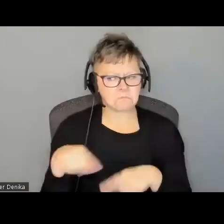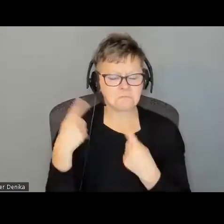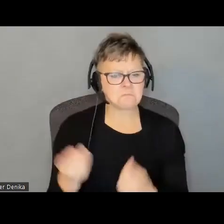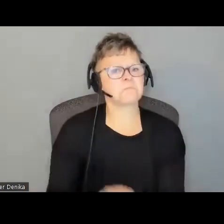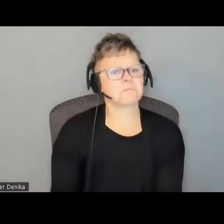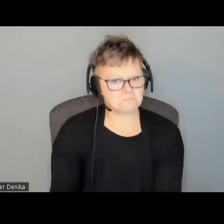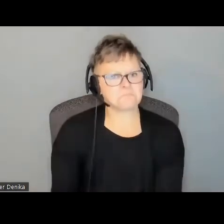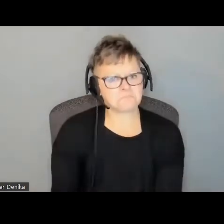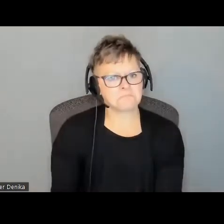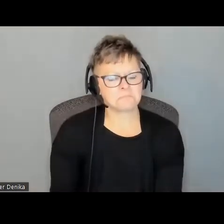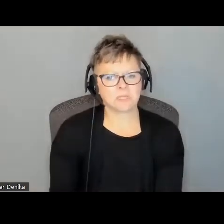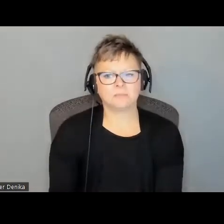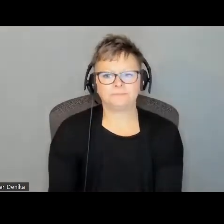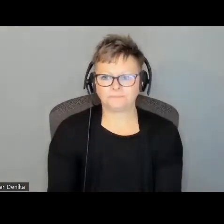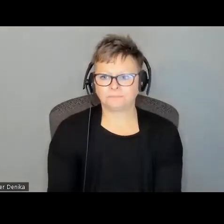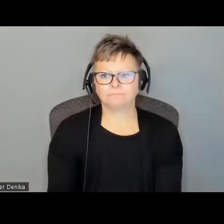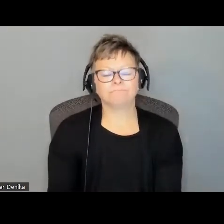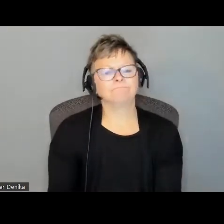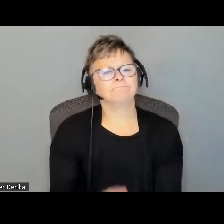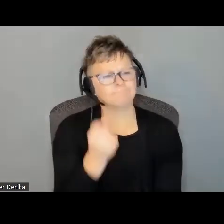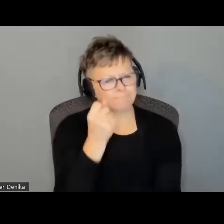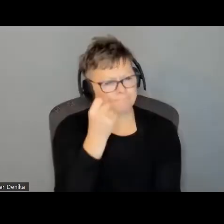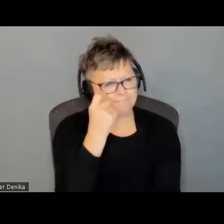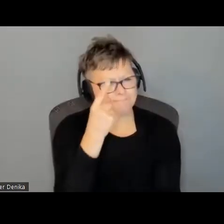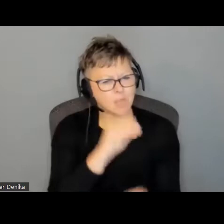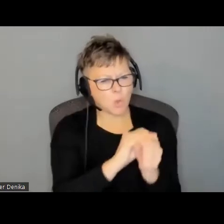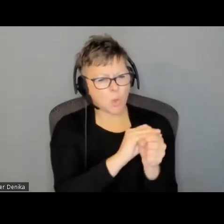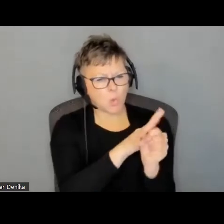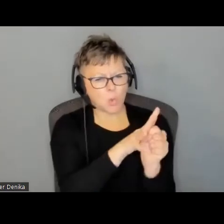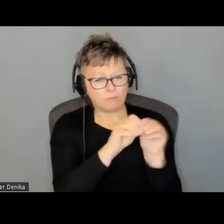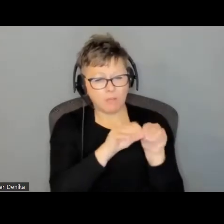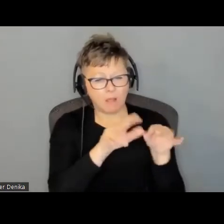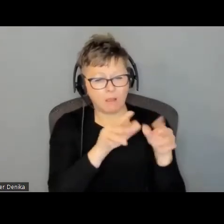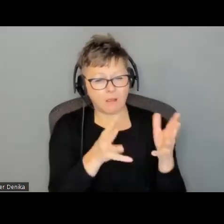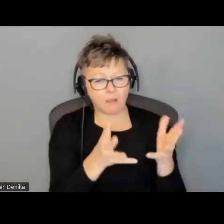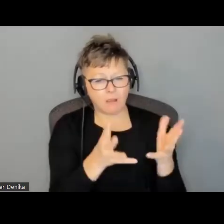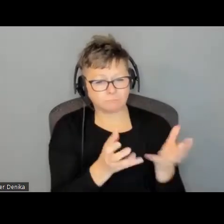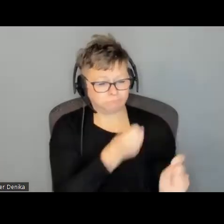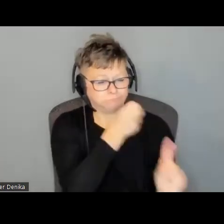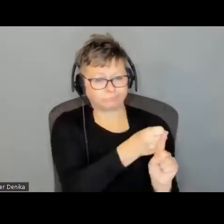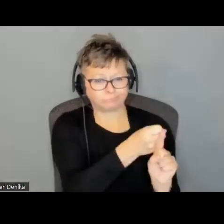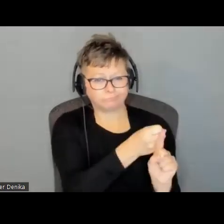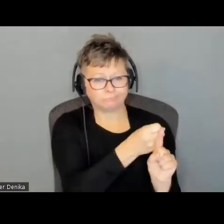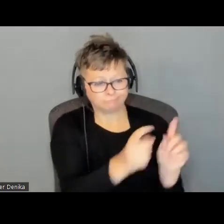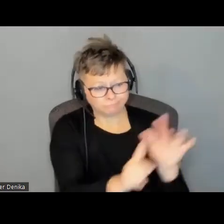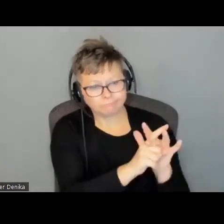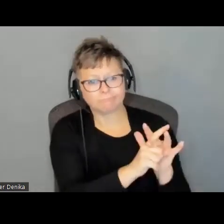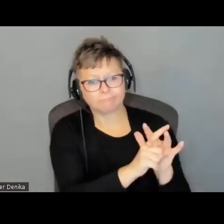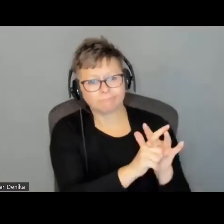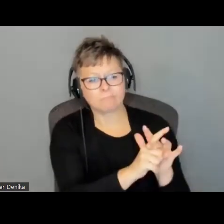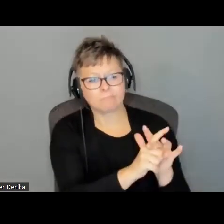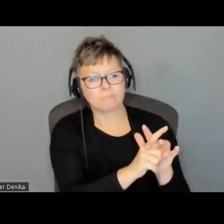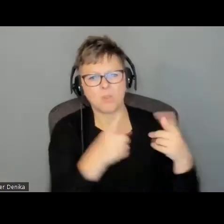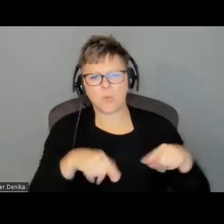Since the onset of the pandemic, we've really seen those shifts